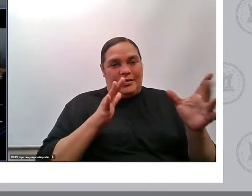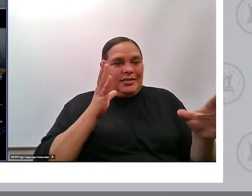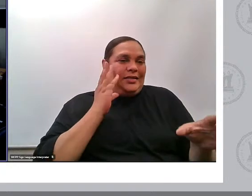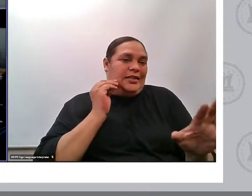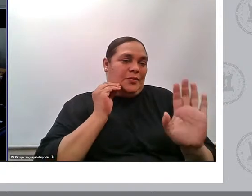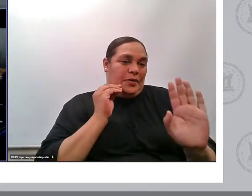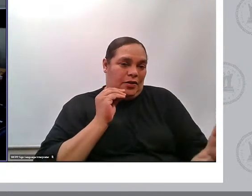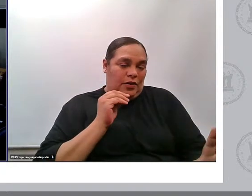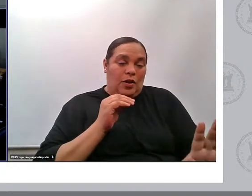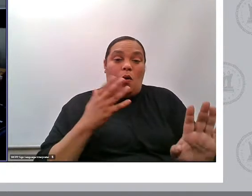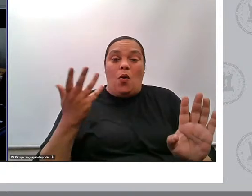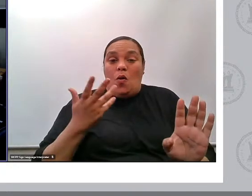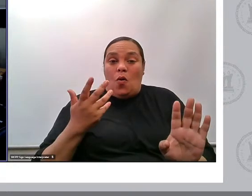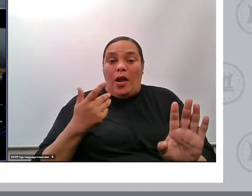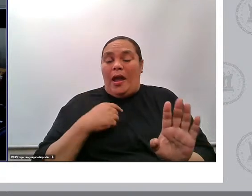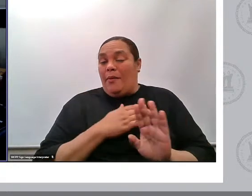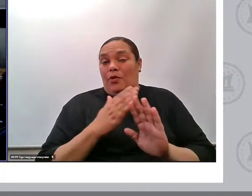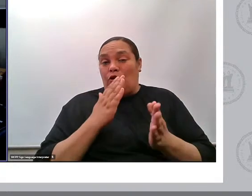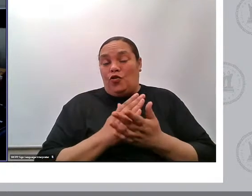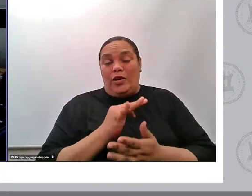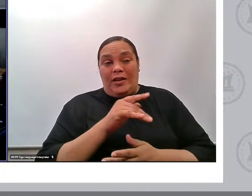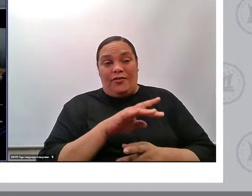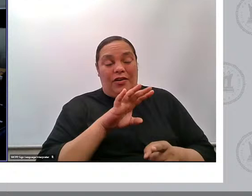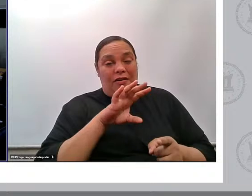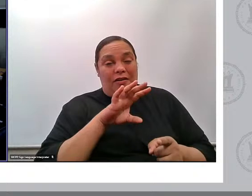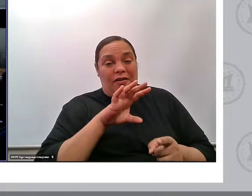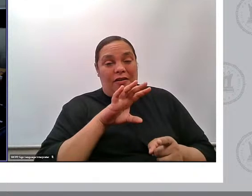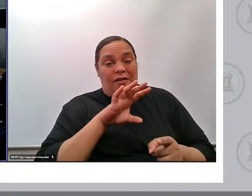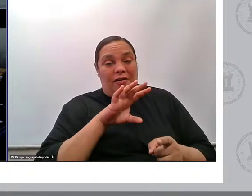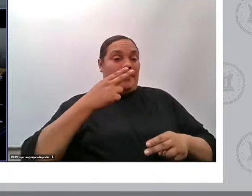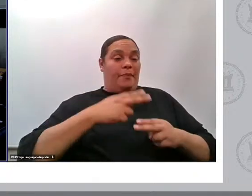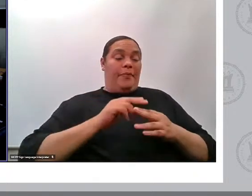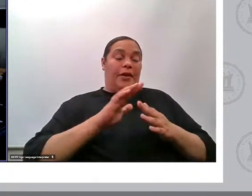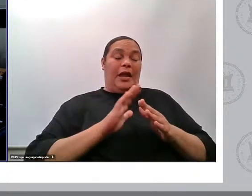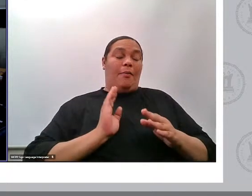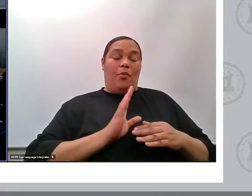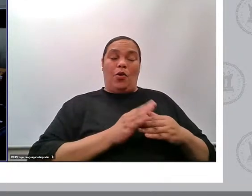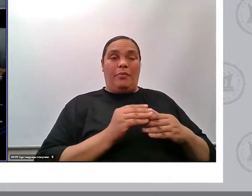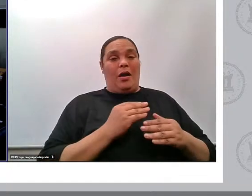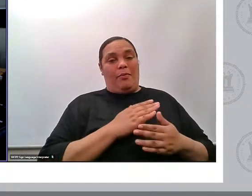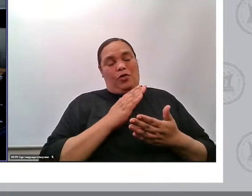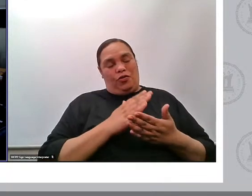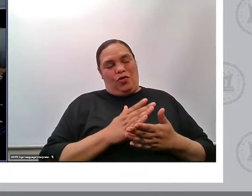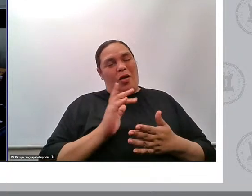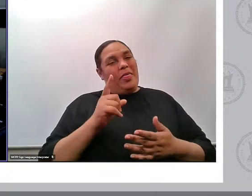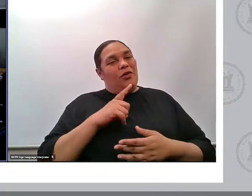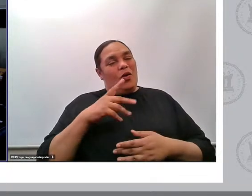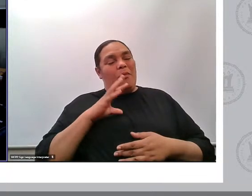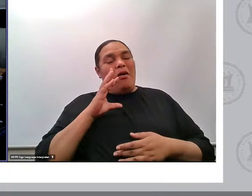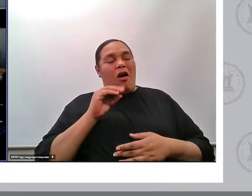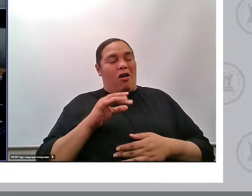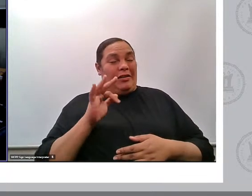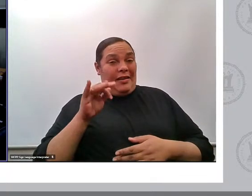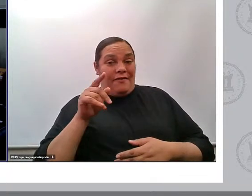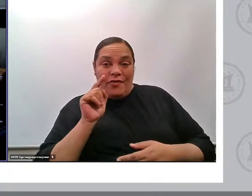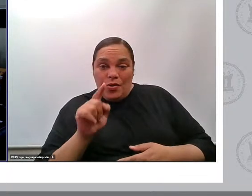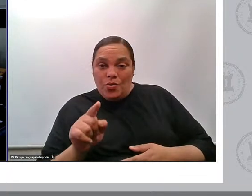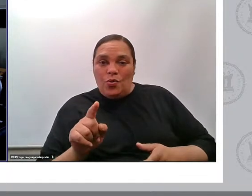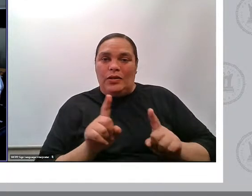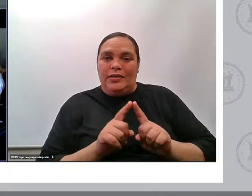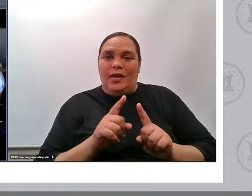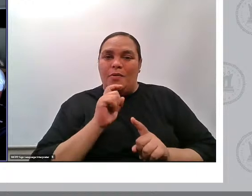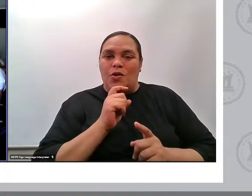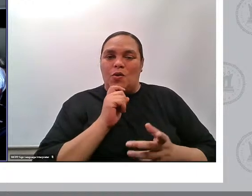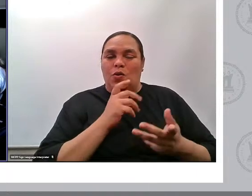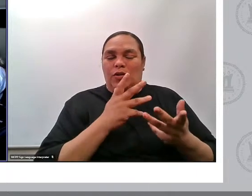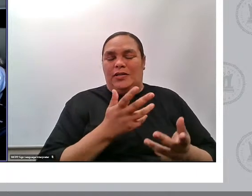experience, whom I'm not sure whether she finally became one of the board members. So that's why I'm asking whether do you sort of